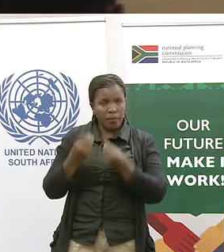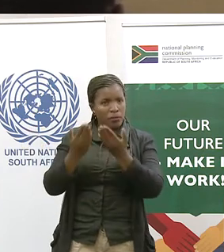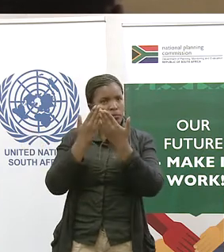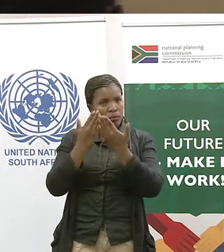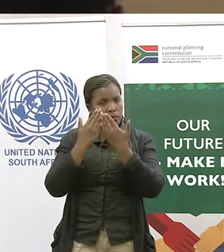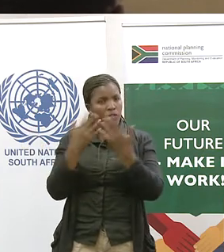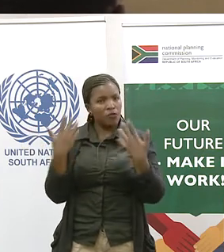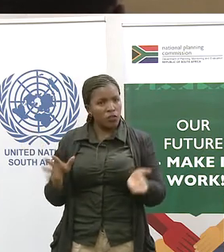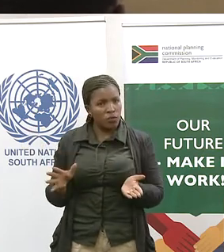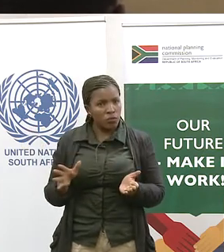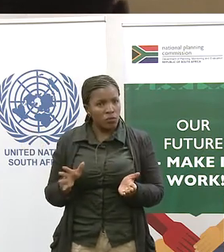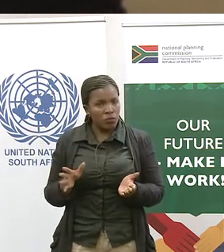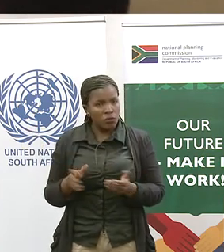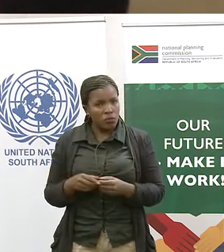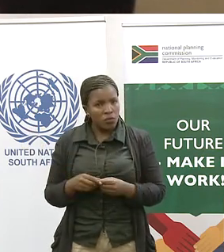It's not to say that